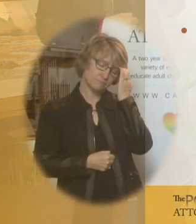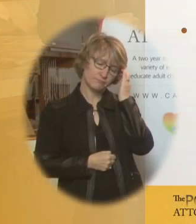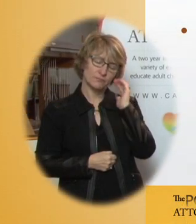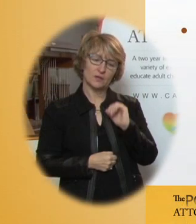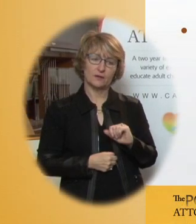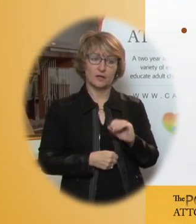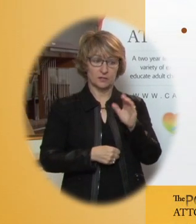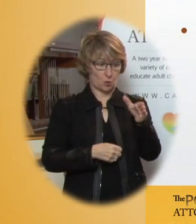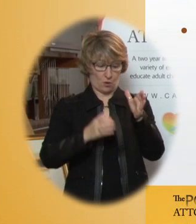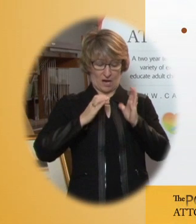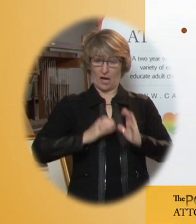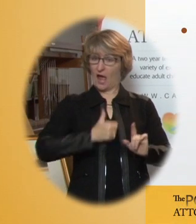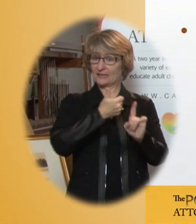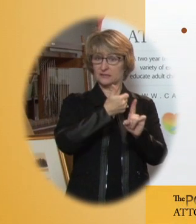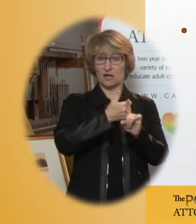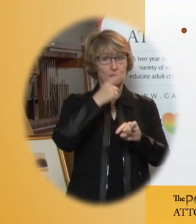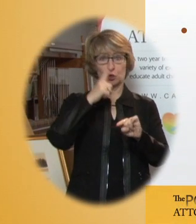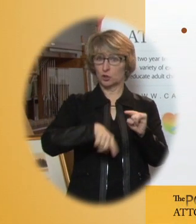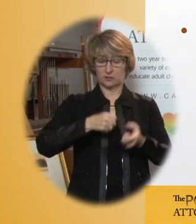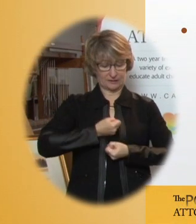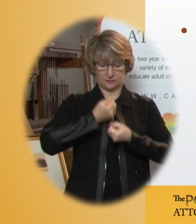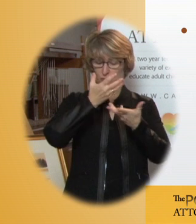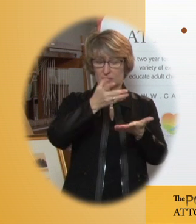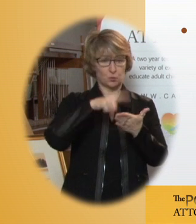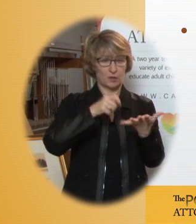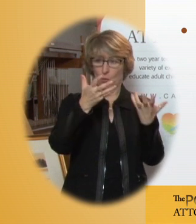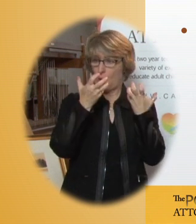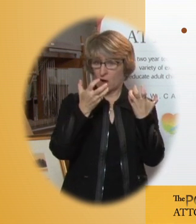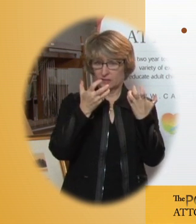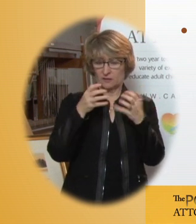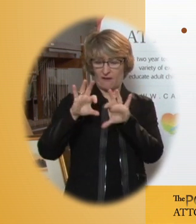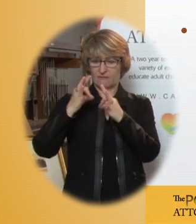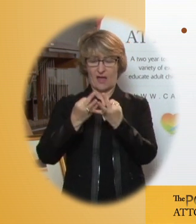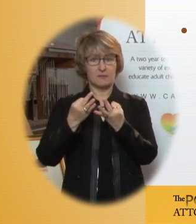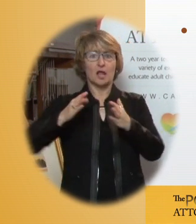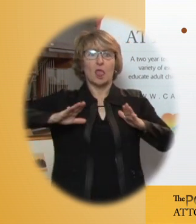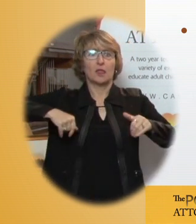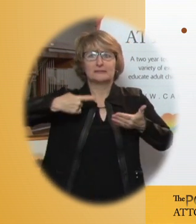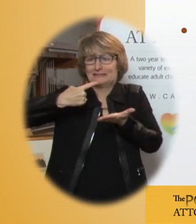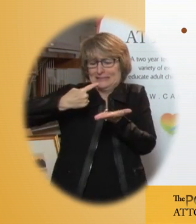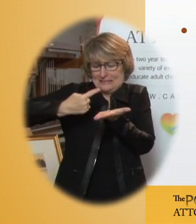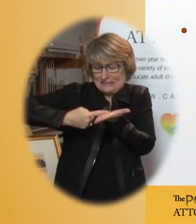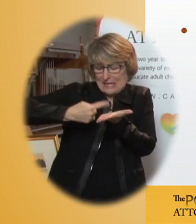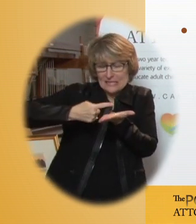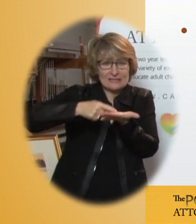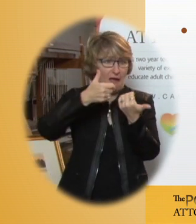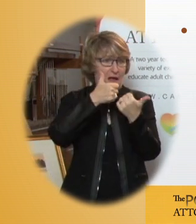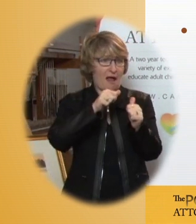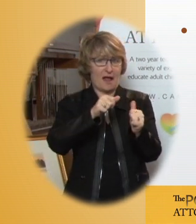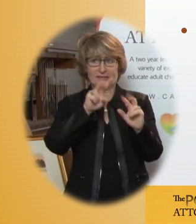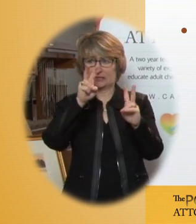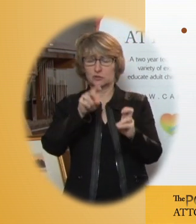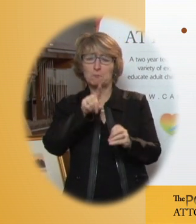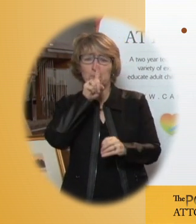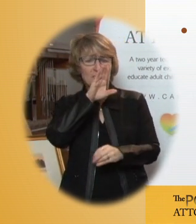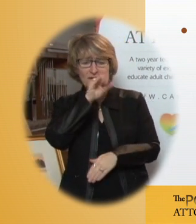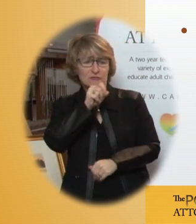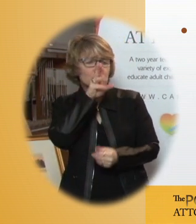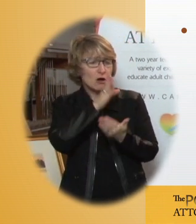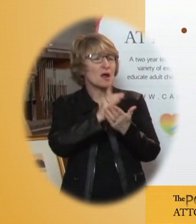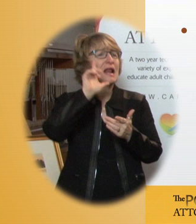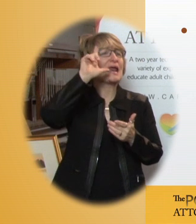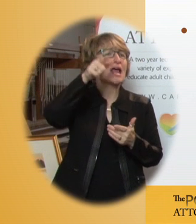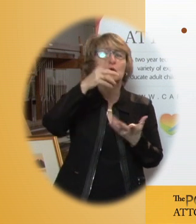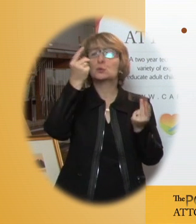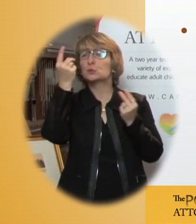So the client couldn't relay his wishes to his family. They hadn't even talked about it. I mean, they haven't even talked about what's going to happen or